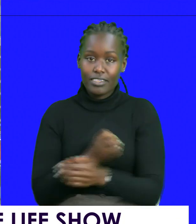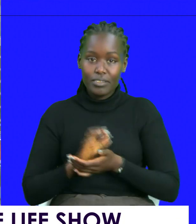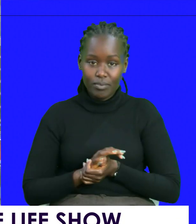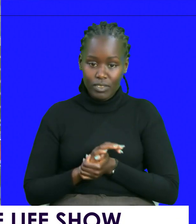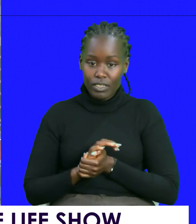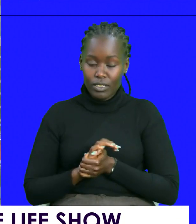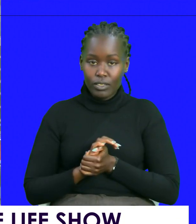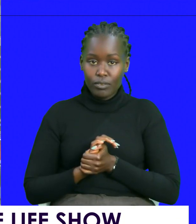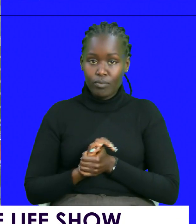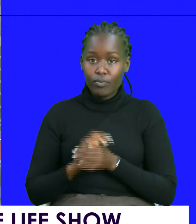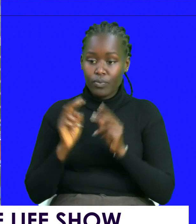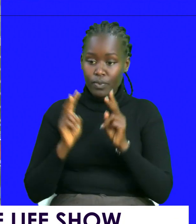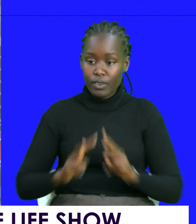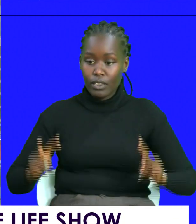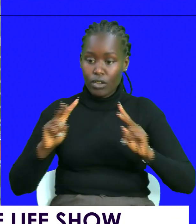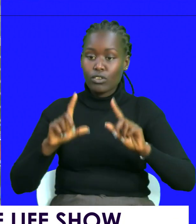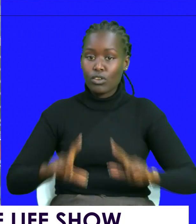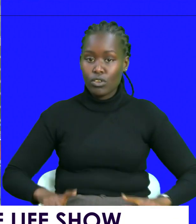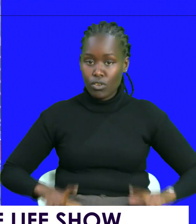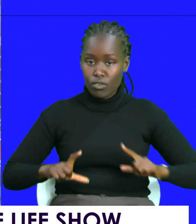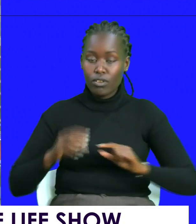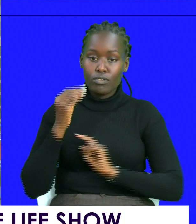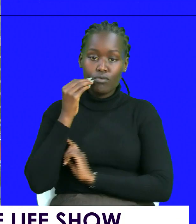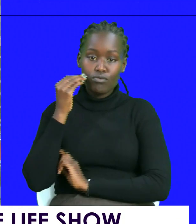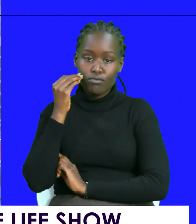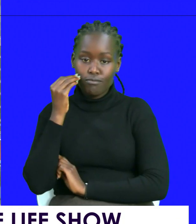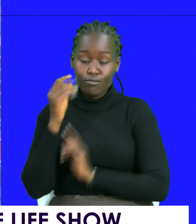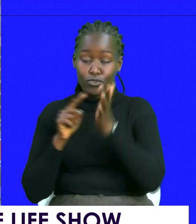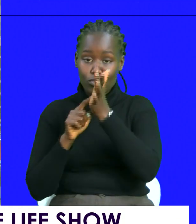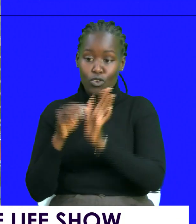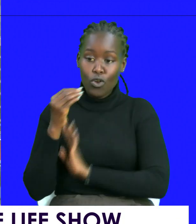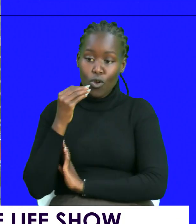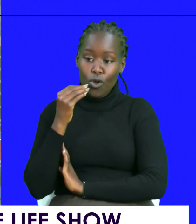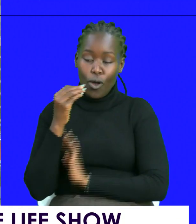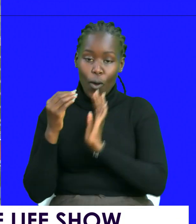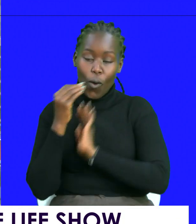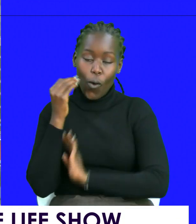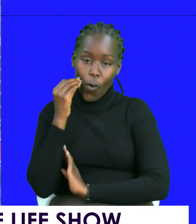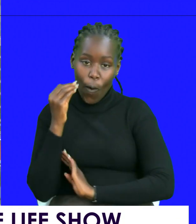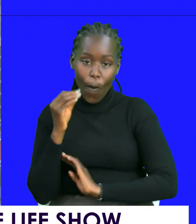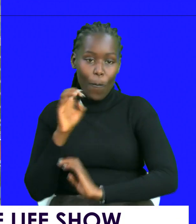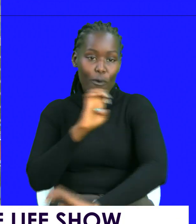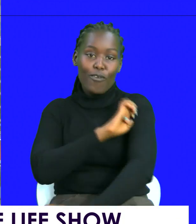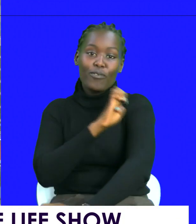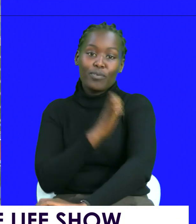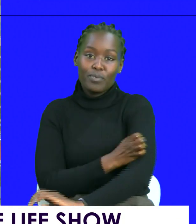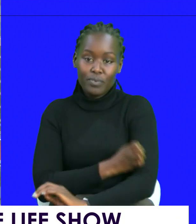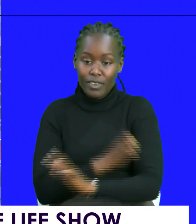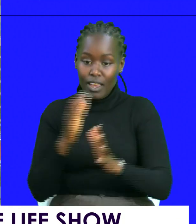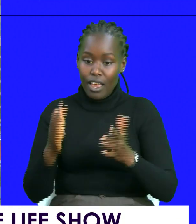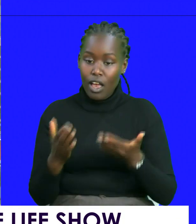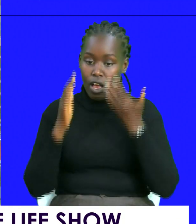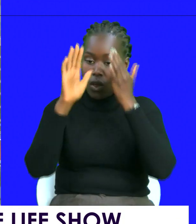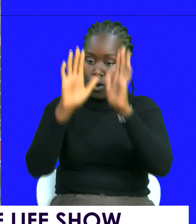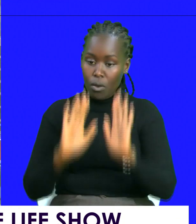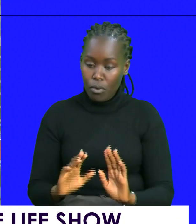The Treasures of Life show is your home of re energizing. How relevant the topic is to